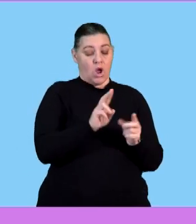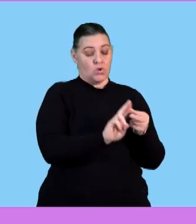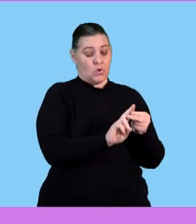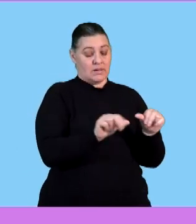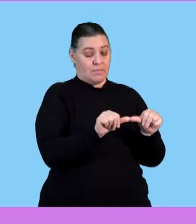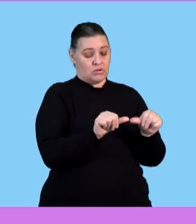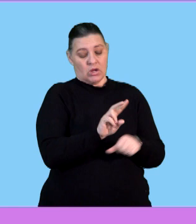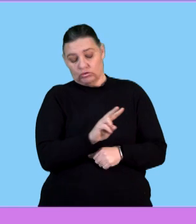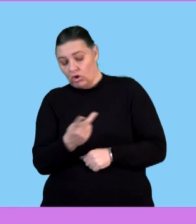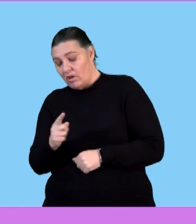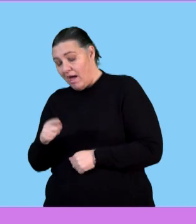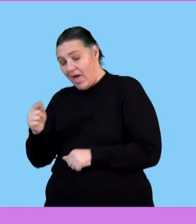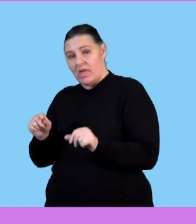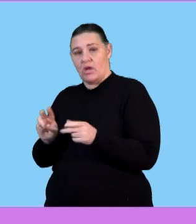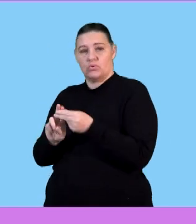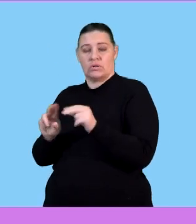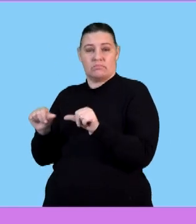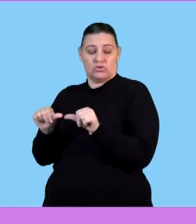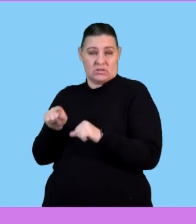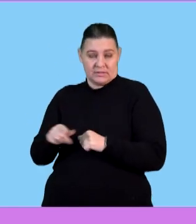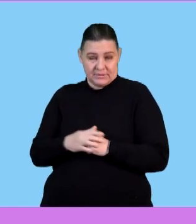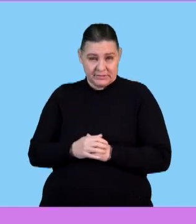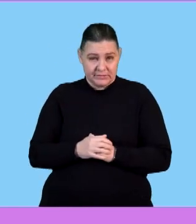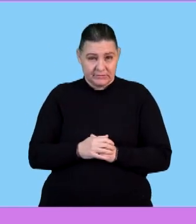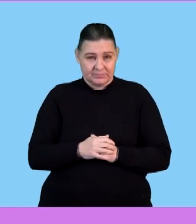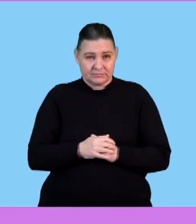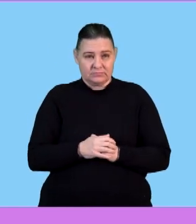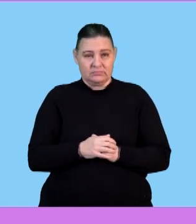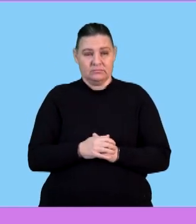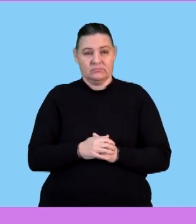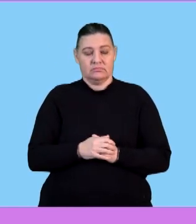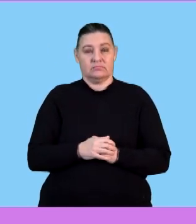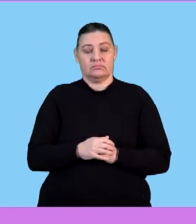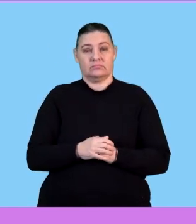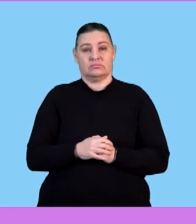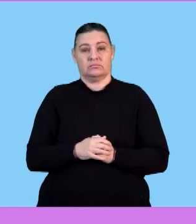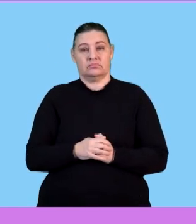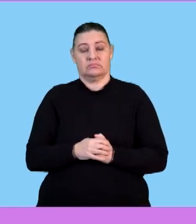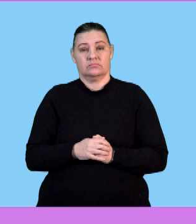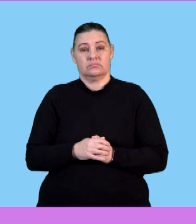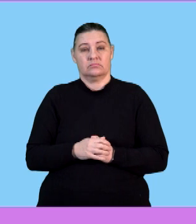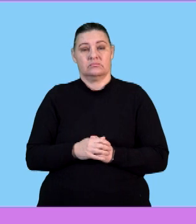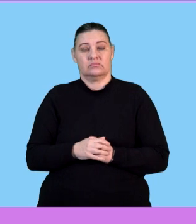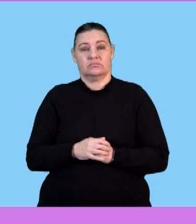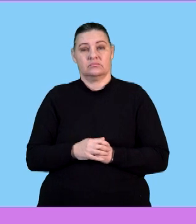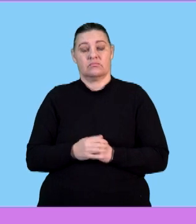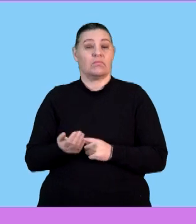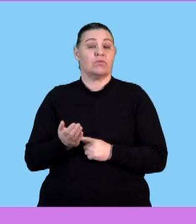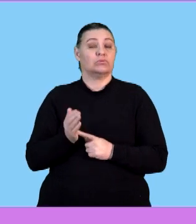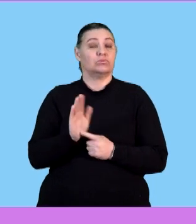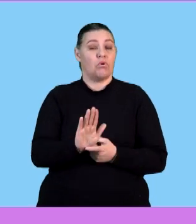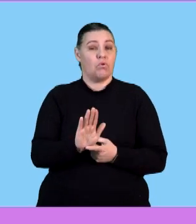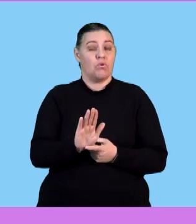unit of measurement to another unit of measurement. So, what I've done here is, I've shown